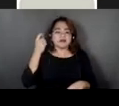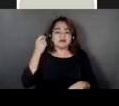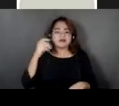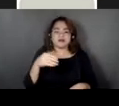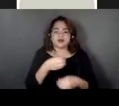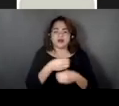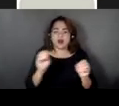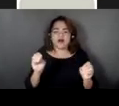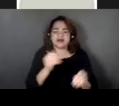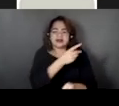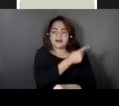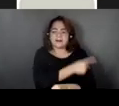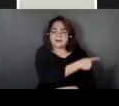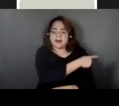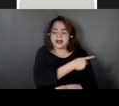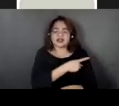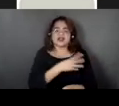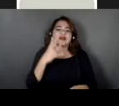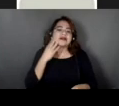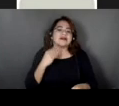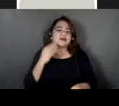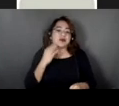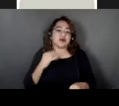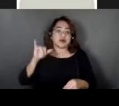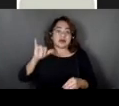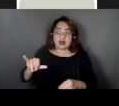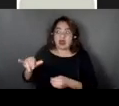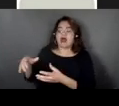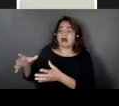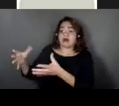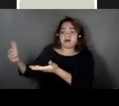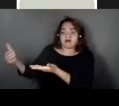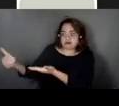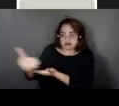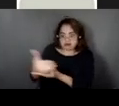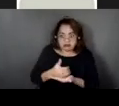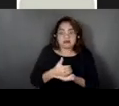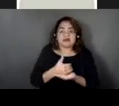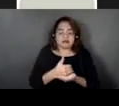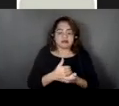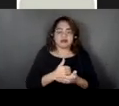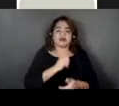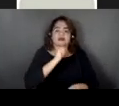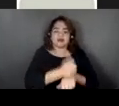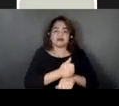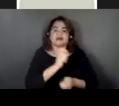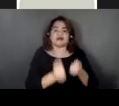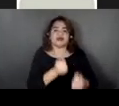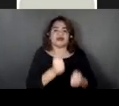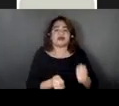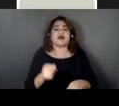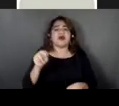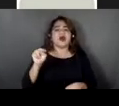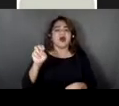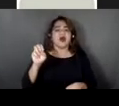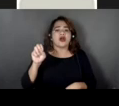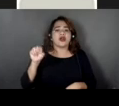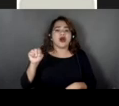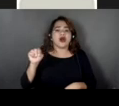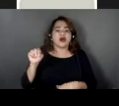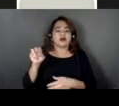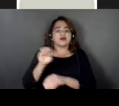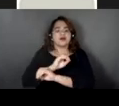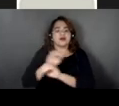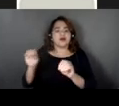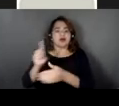Patient Experience. And many of us may be aware that when a non-discrimination clause is used in a